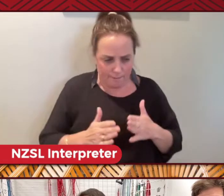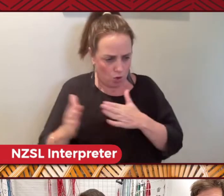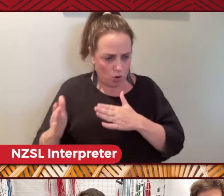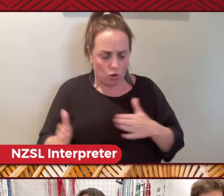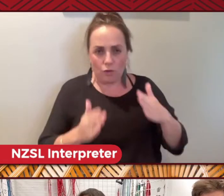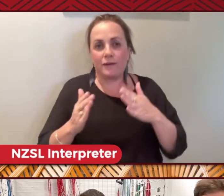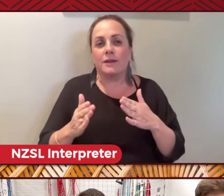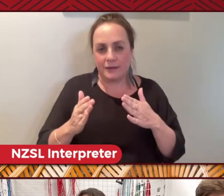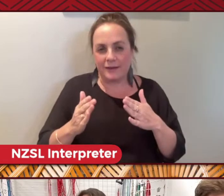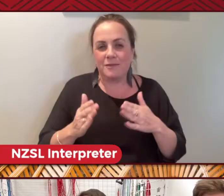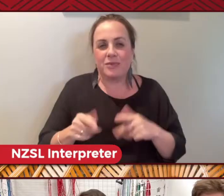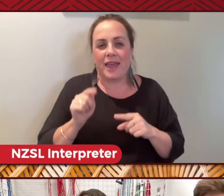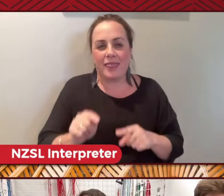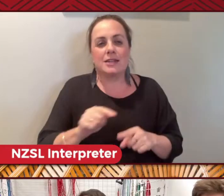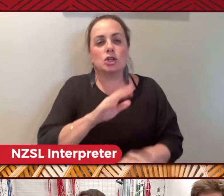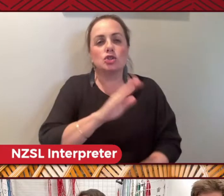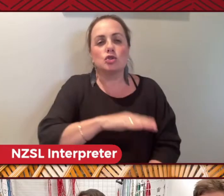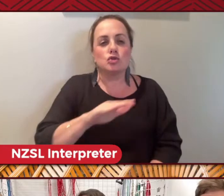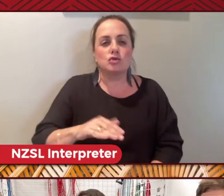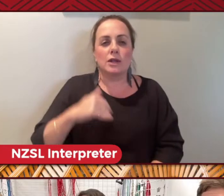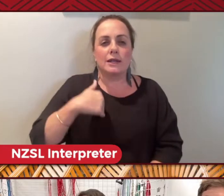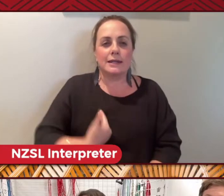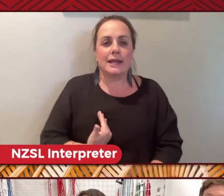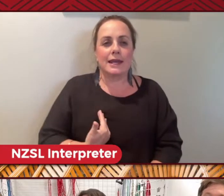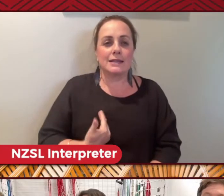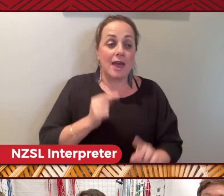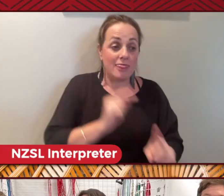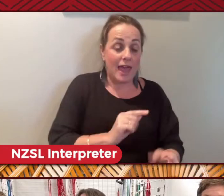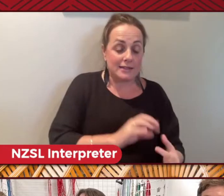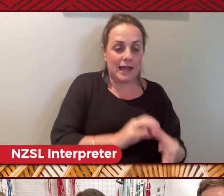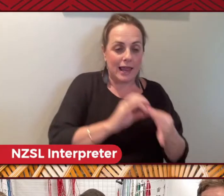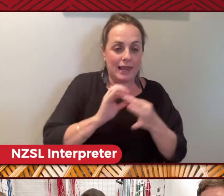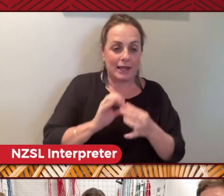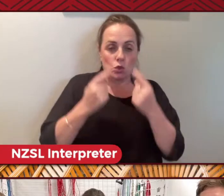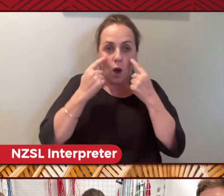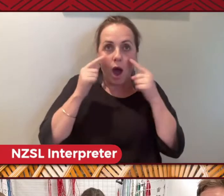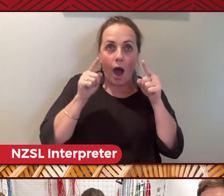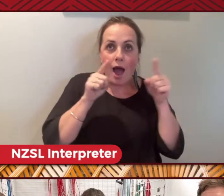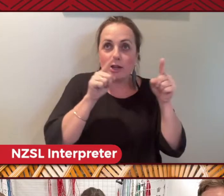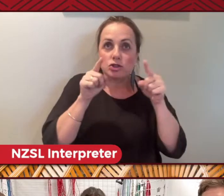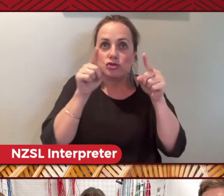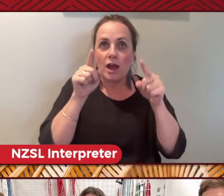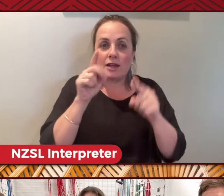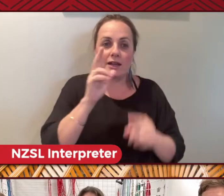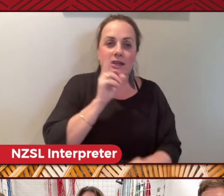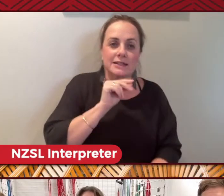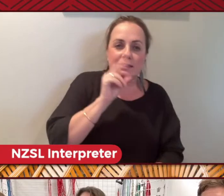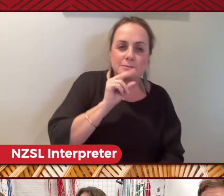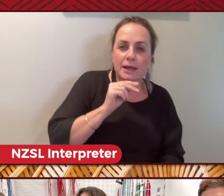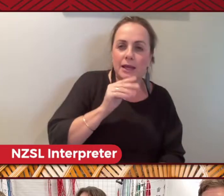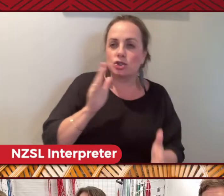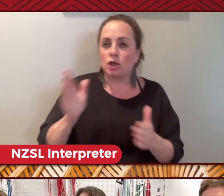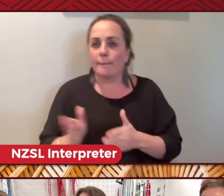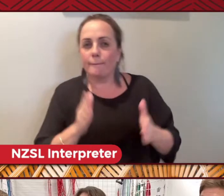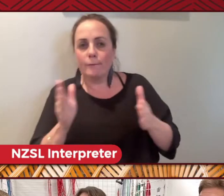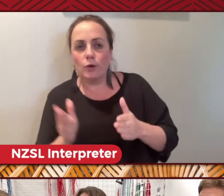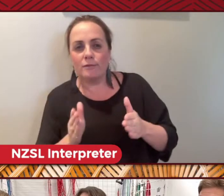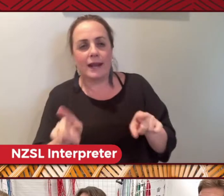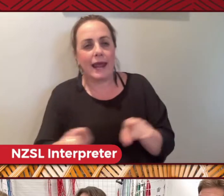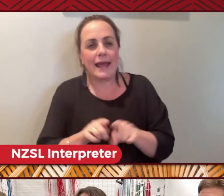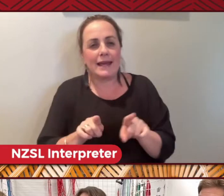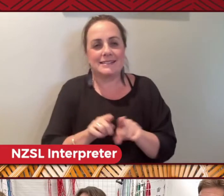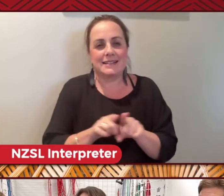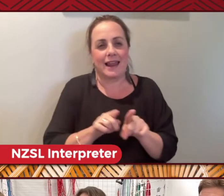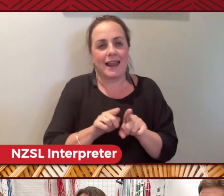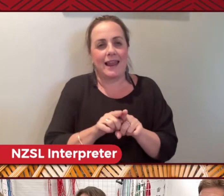that they need to have for speech, for language, for eye tracking, for, you know, it's just like the most